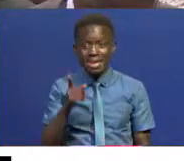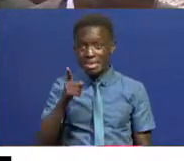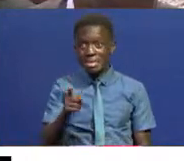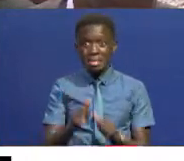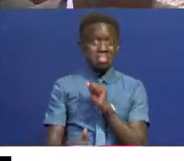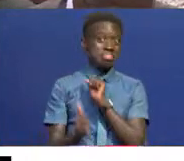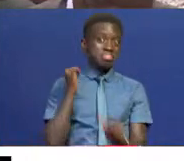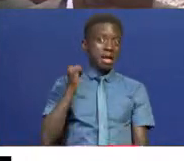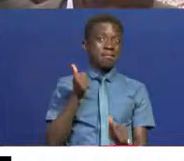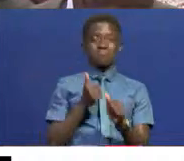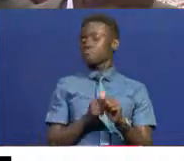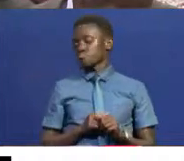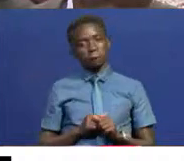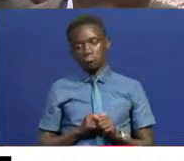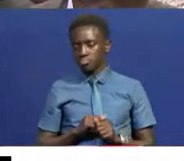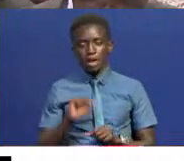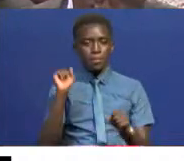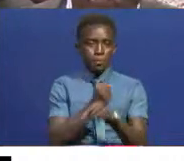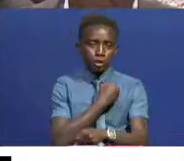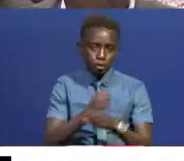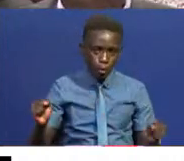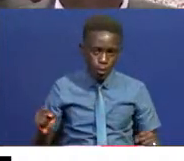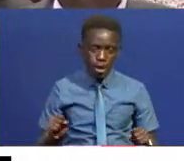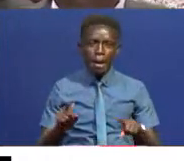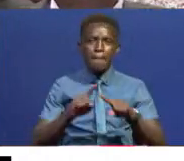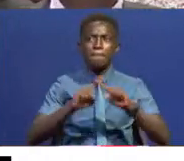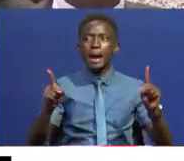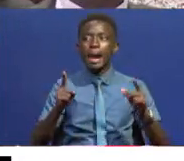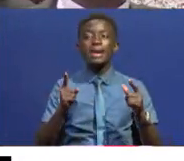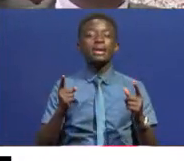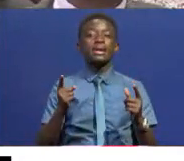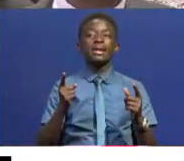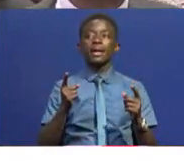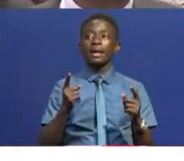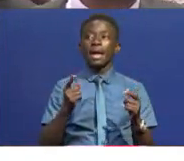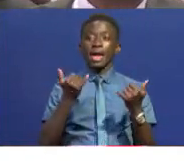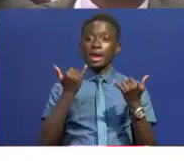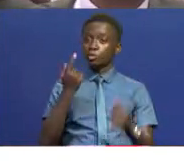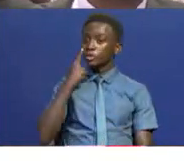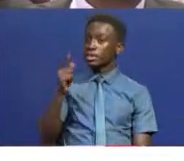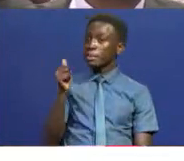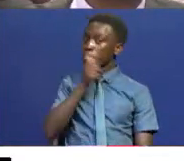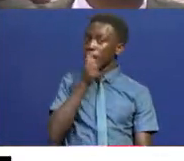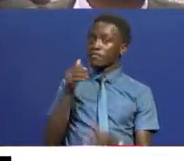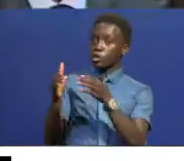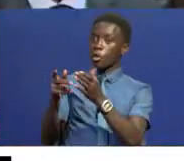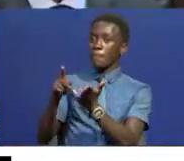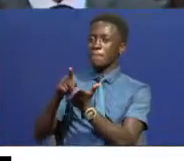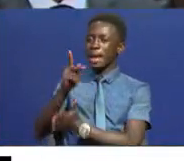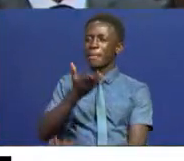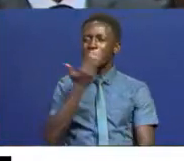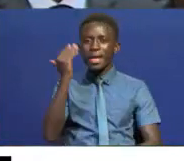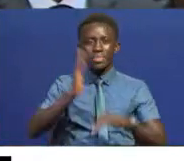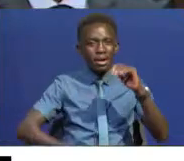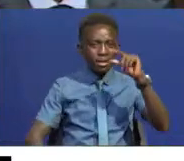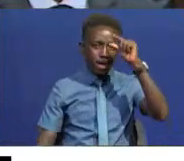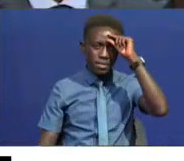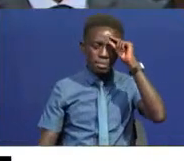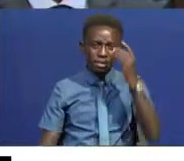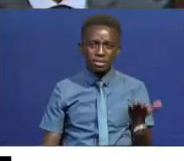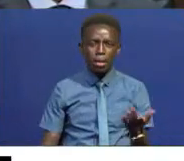some instances, the public sector pays better than the private sector.